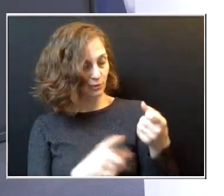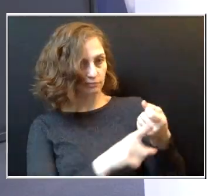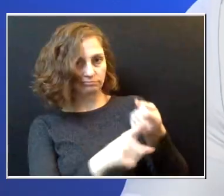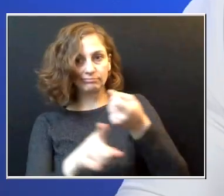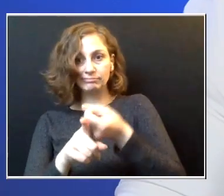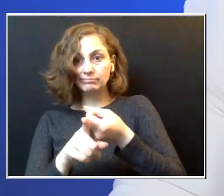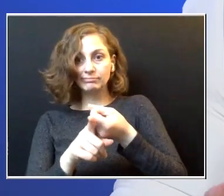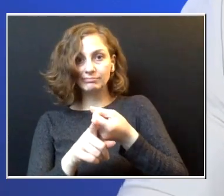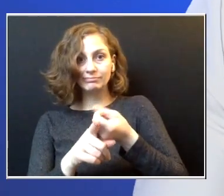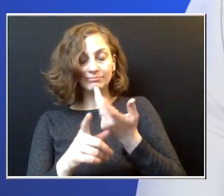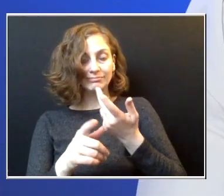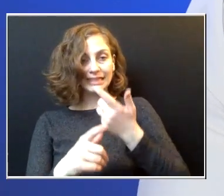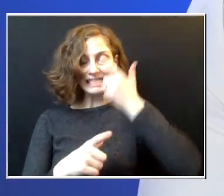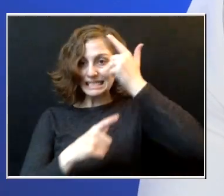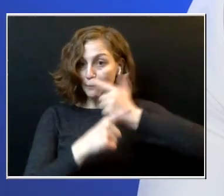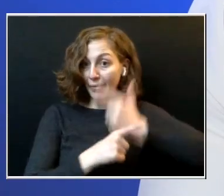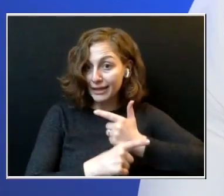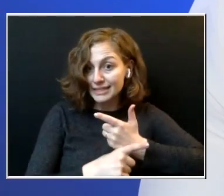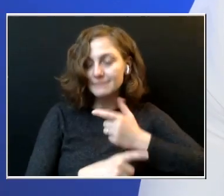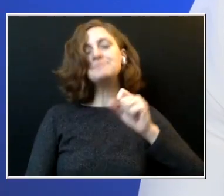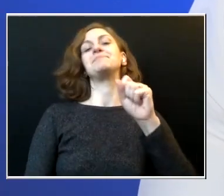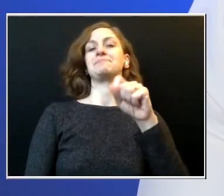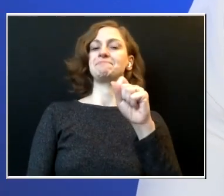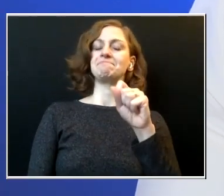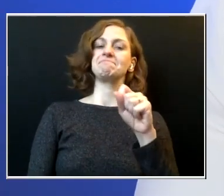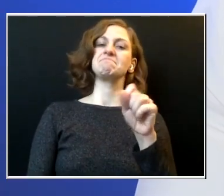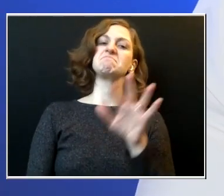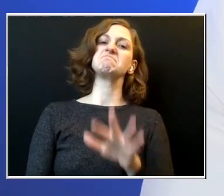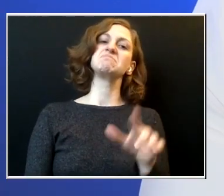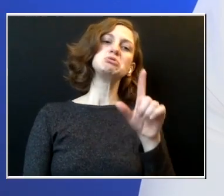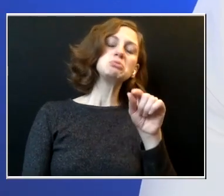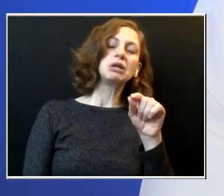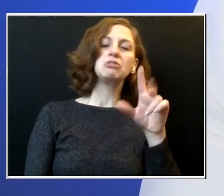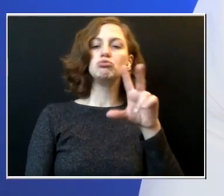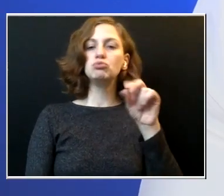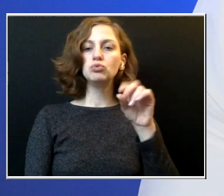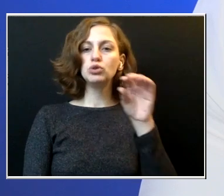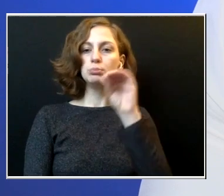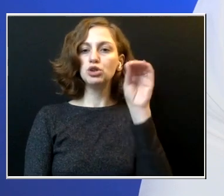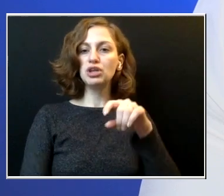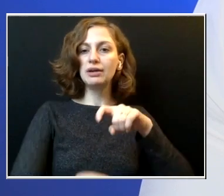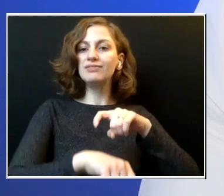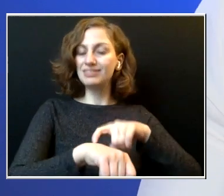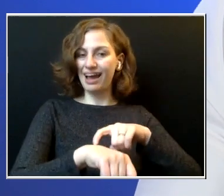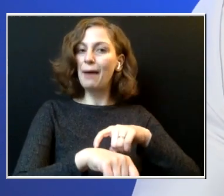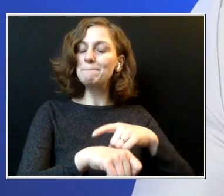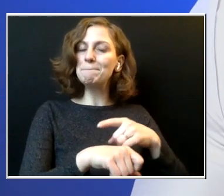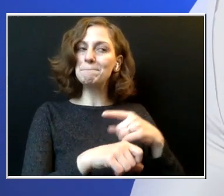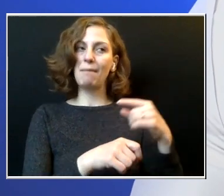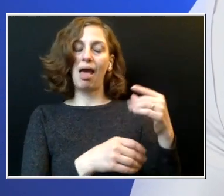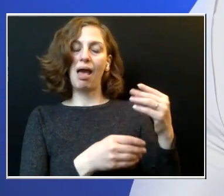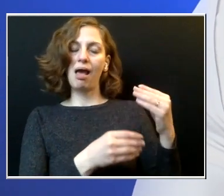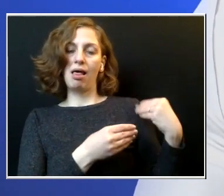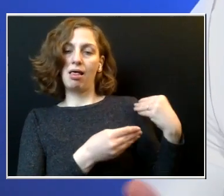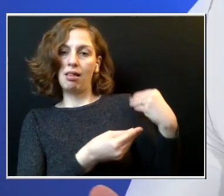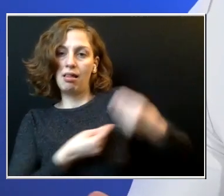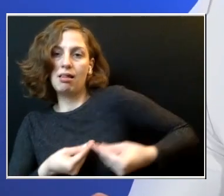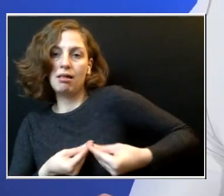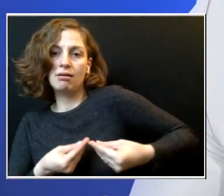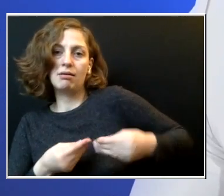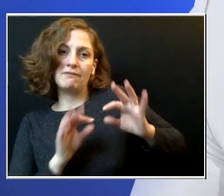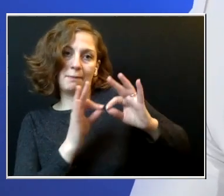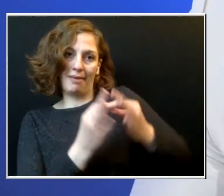that probably at least 20 to 30% of the time it's familial, but we suspect that even the sporadic cases, we